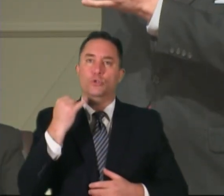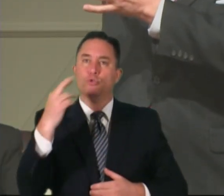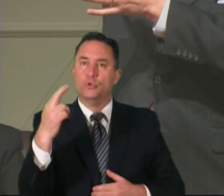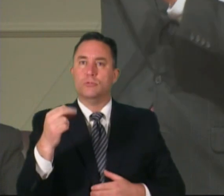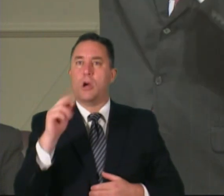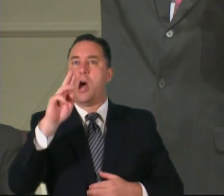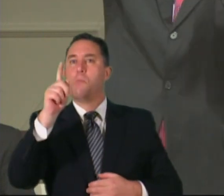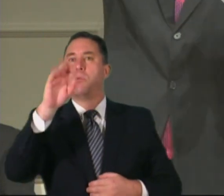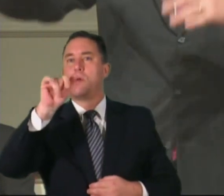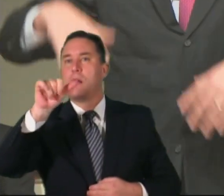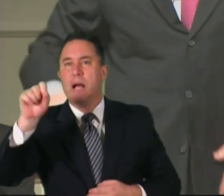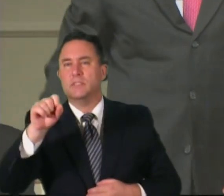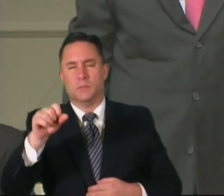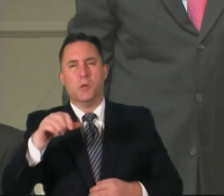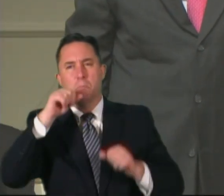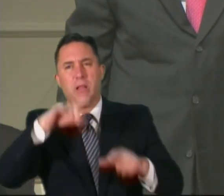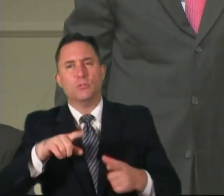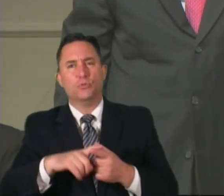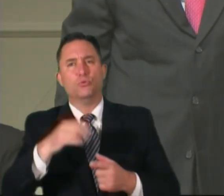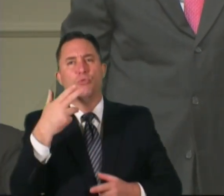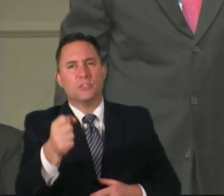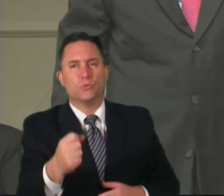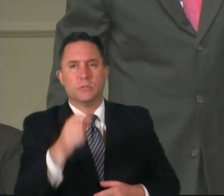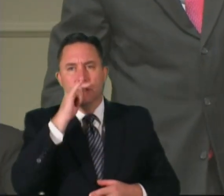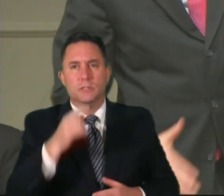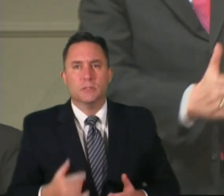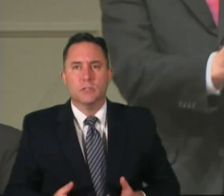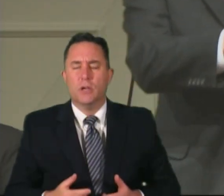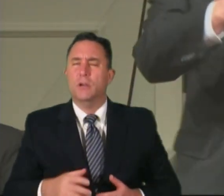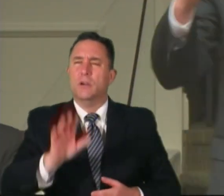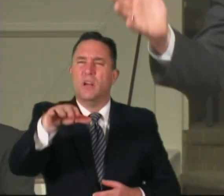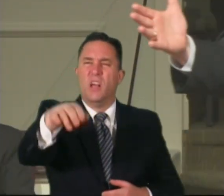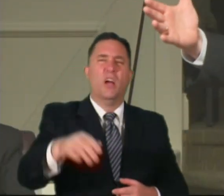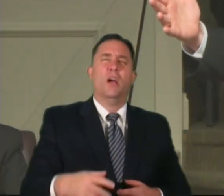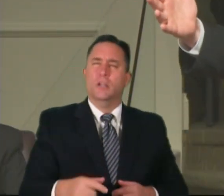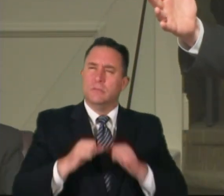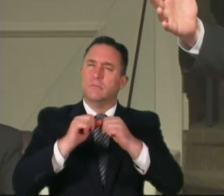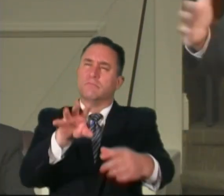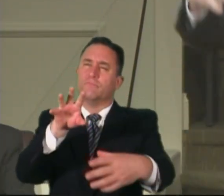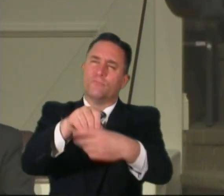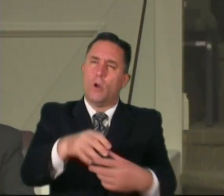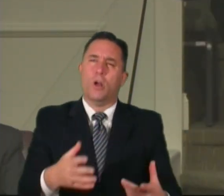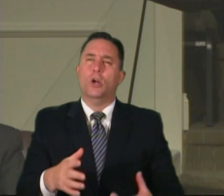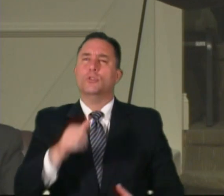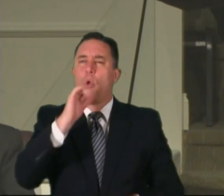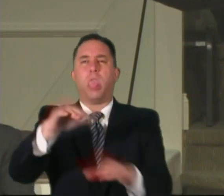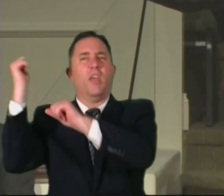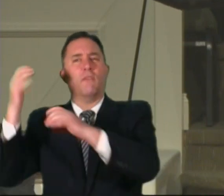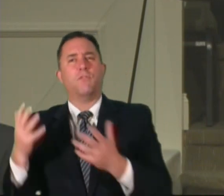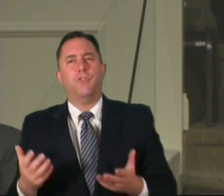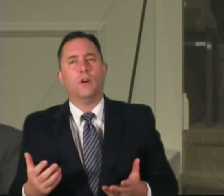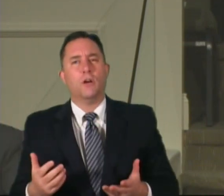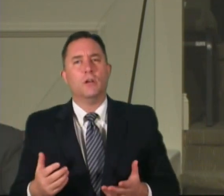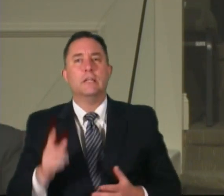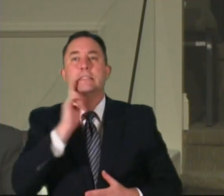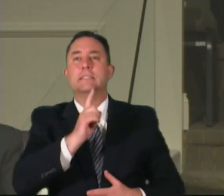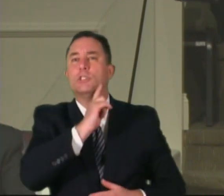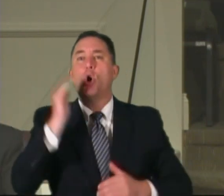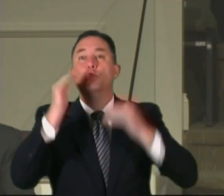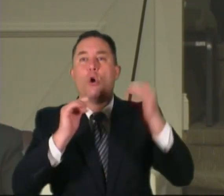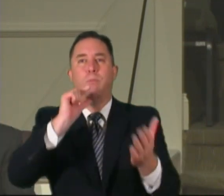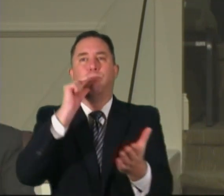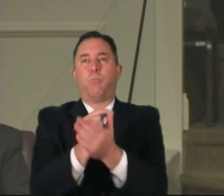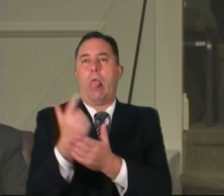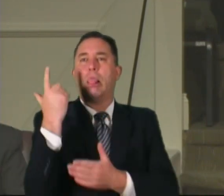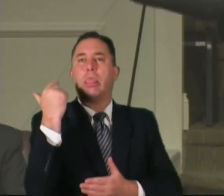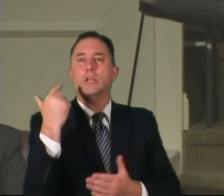your upperclassmen, be a blessing to the junior hires. Hey, listen, stay in the boat. Don't leave. You single adults who